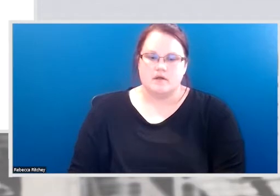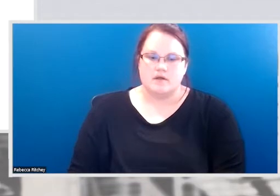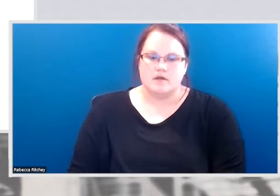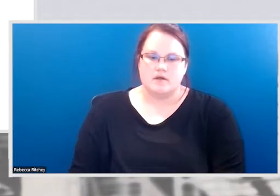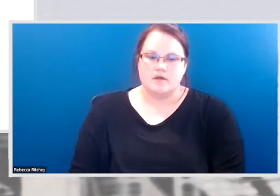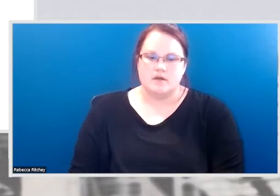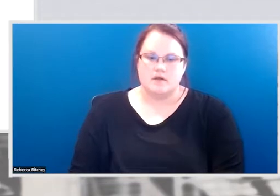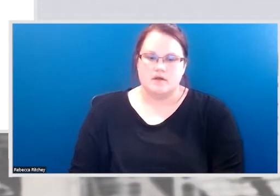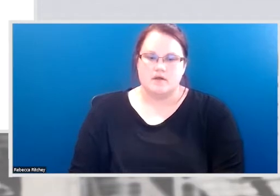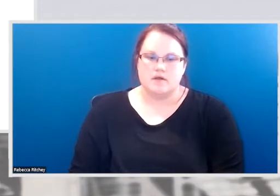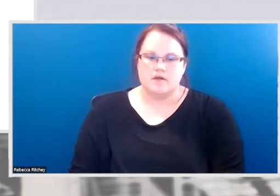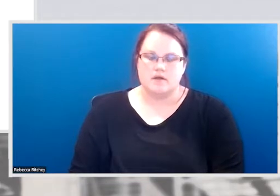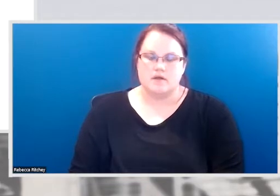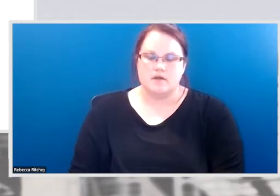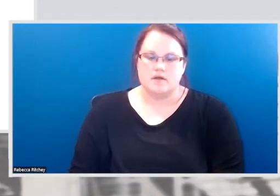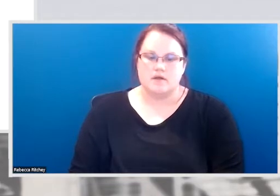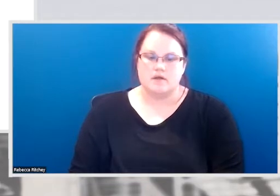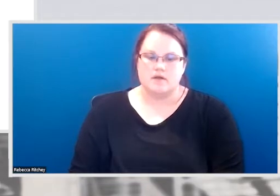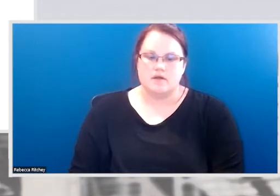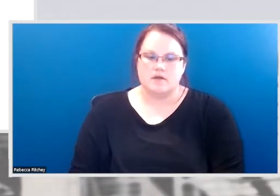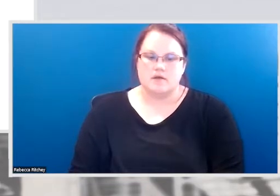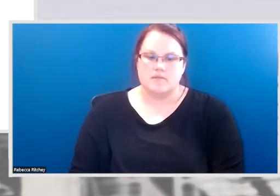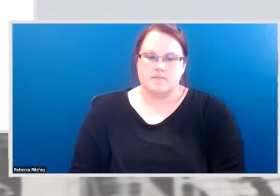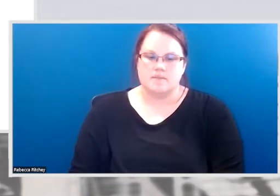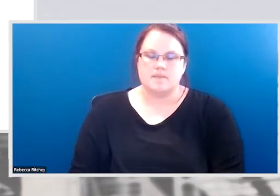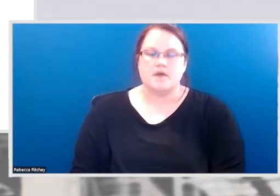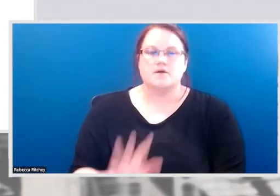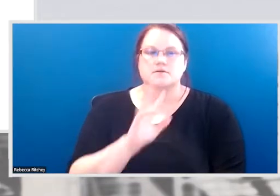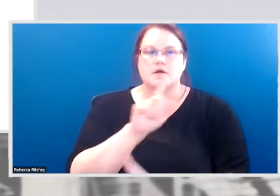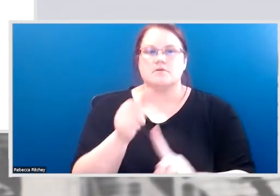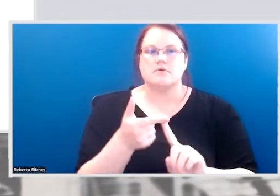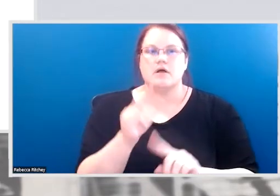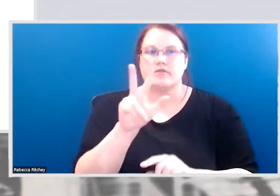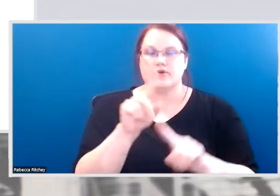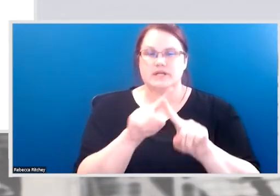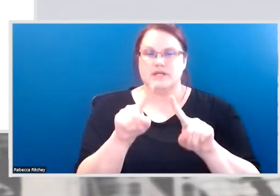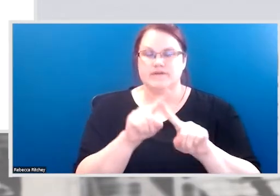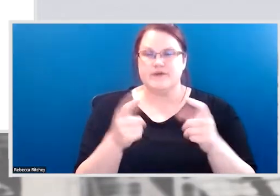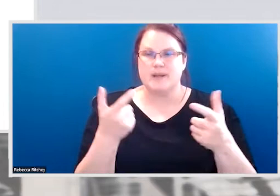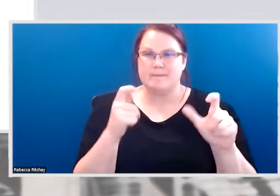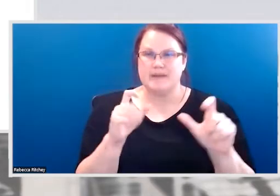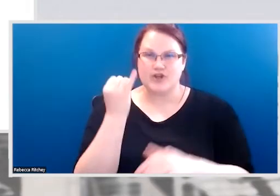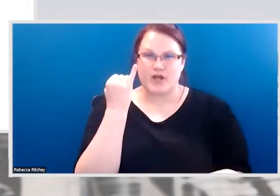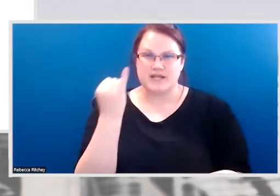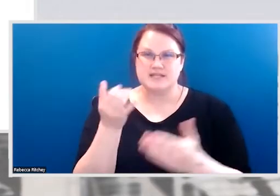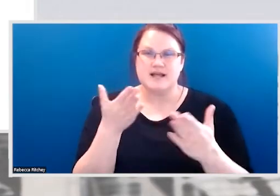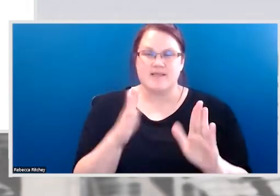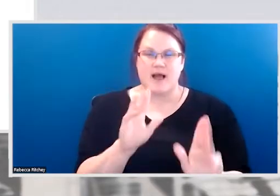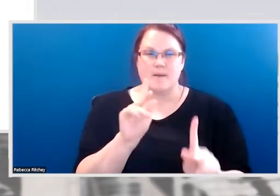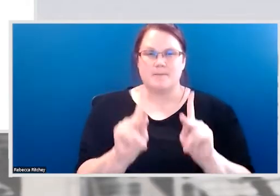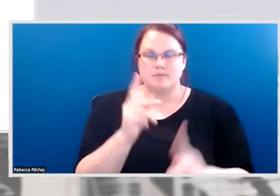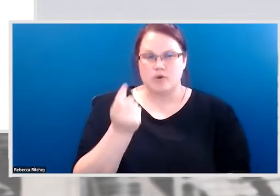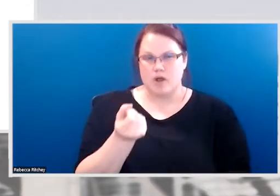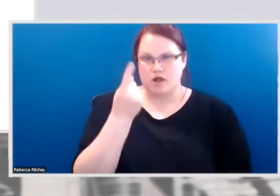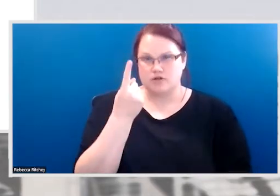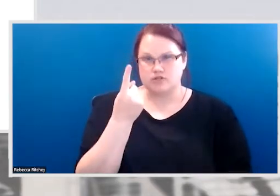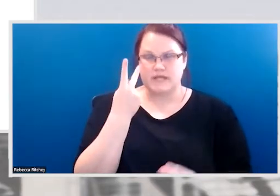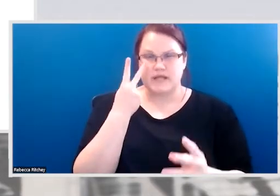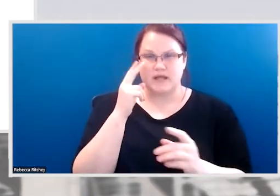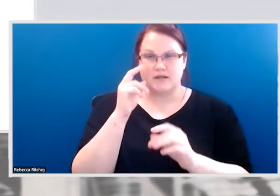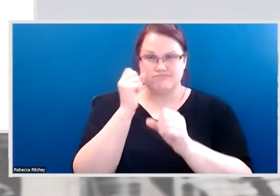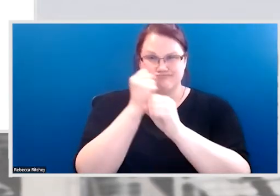mayor was extremely thoughtful this year in terms of breaking them into 3 larger ideas that allow people to understand what the vision is for